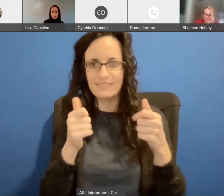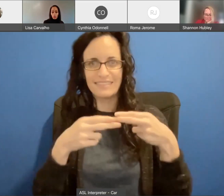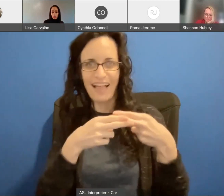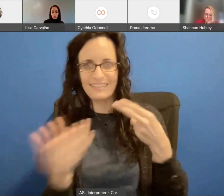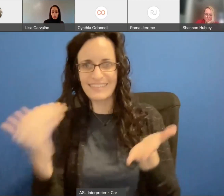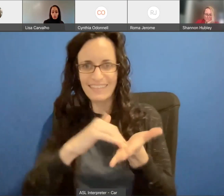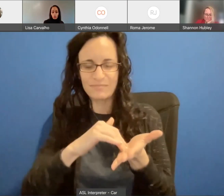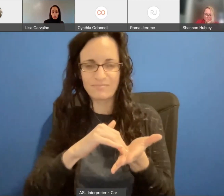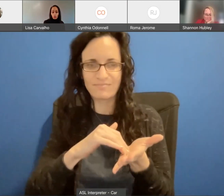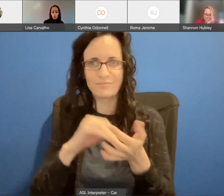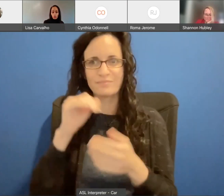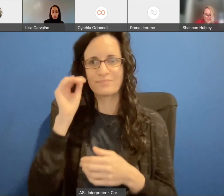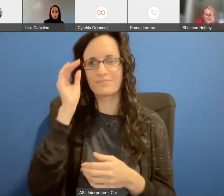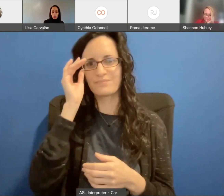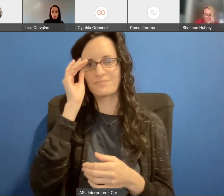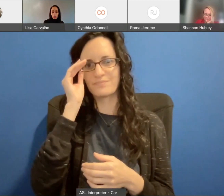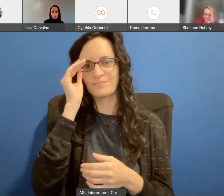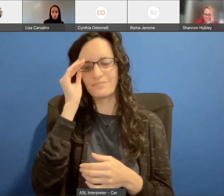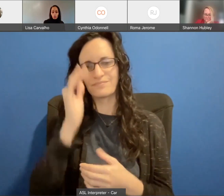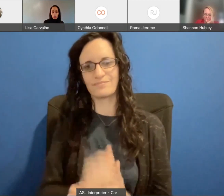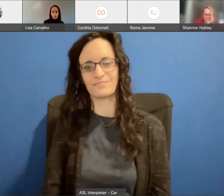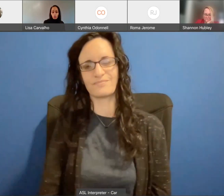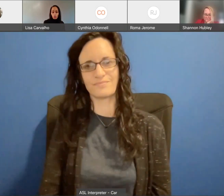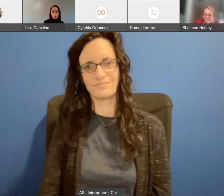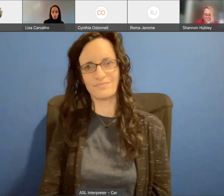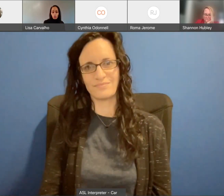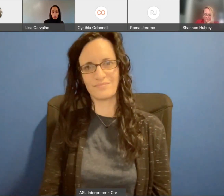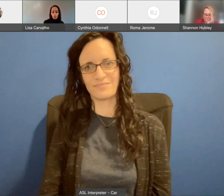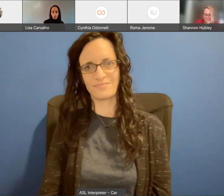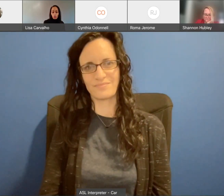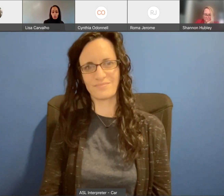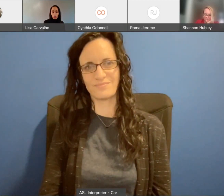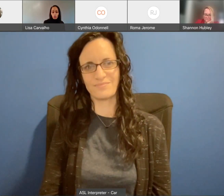up, some slides back up, and we'll move along.